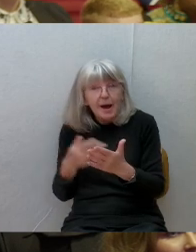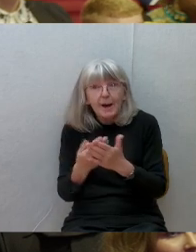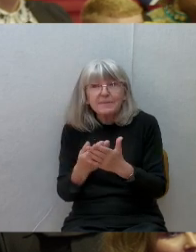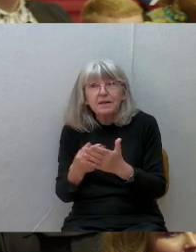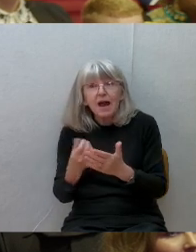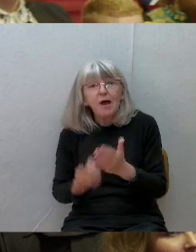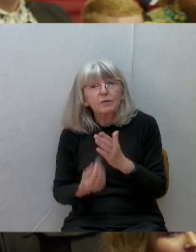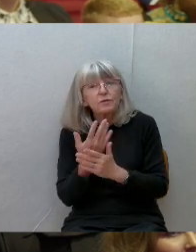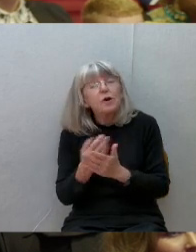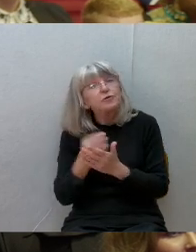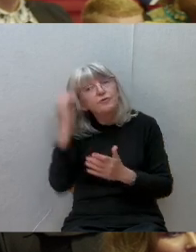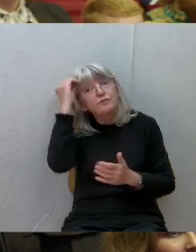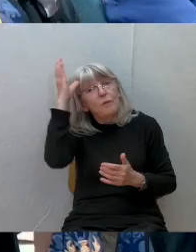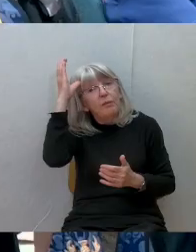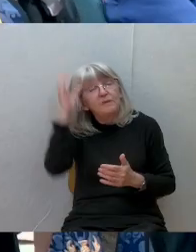take you out into the world.